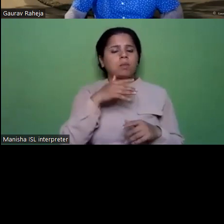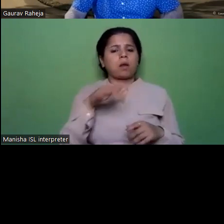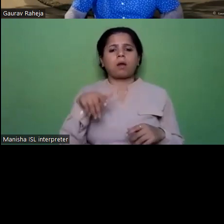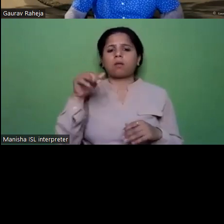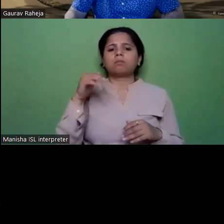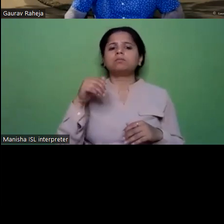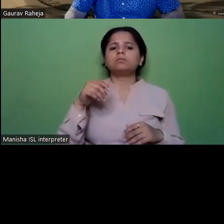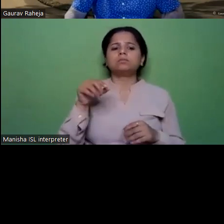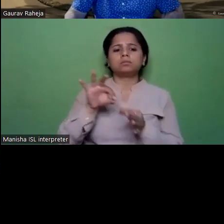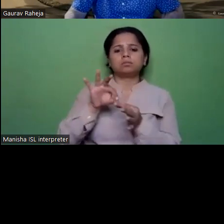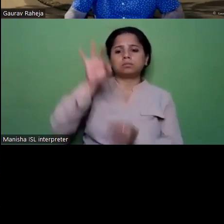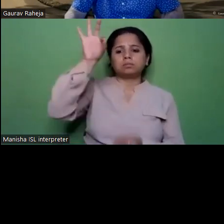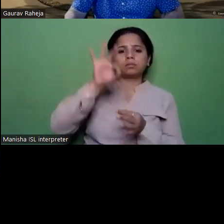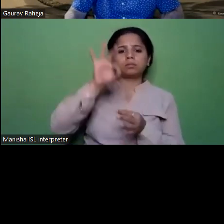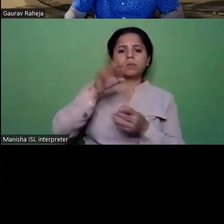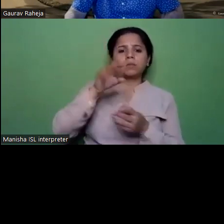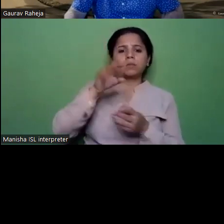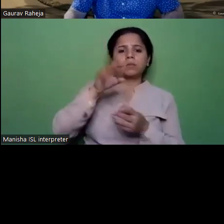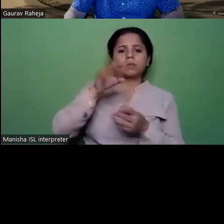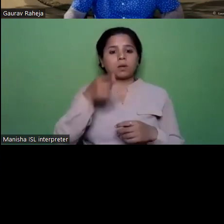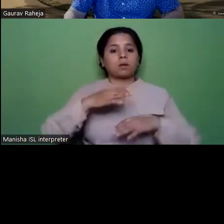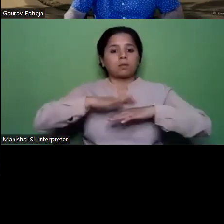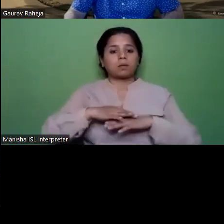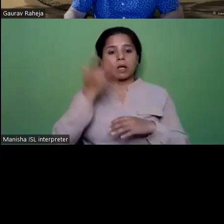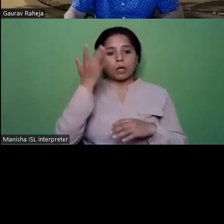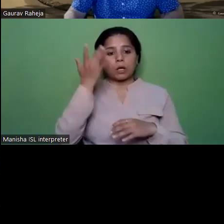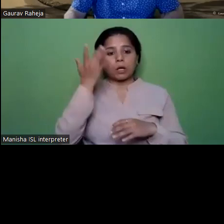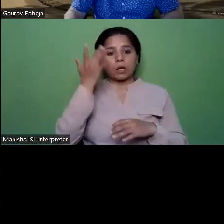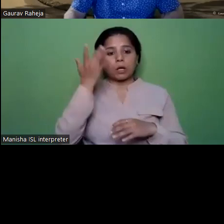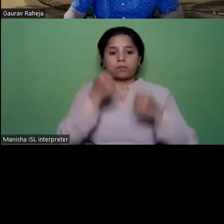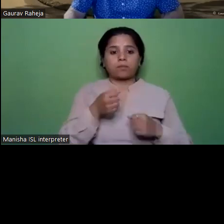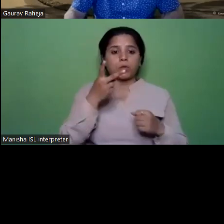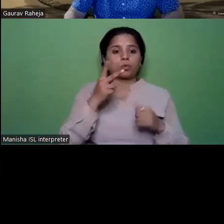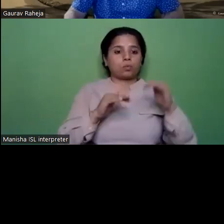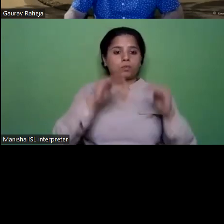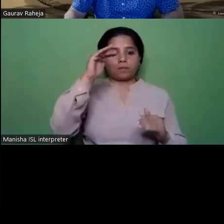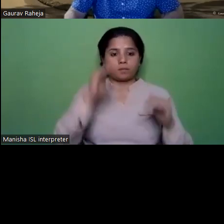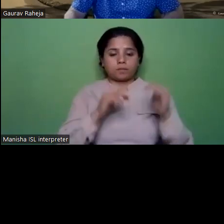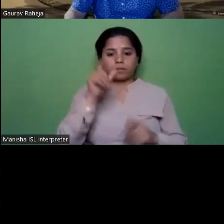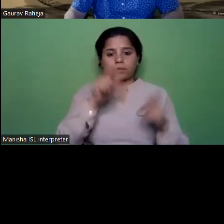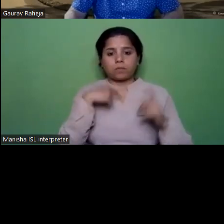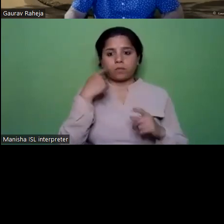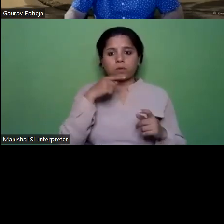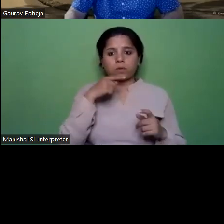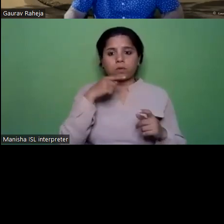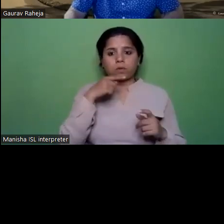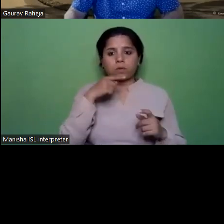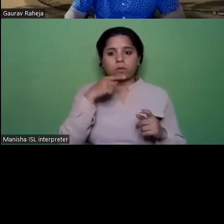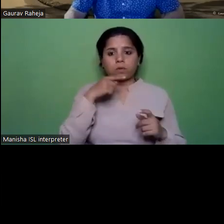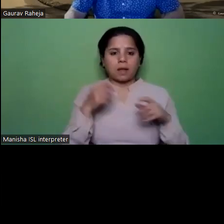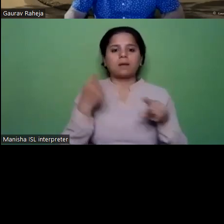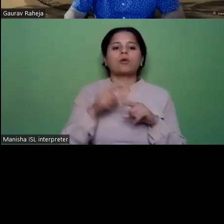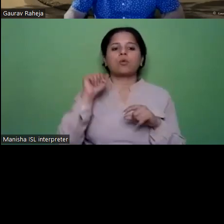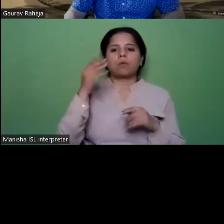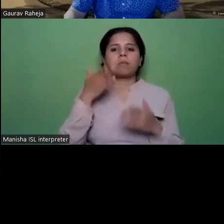thing. A small dining table at 2 different heights, where of course is in the American context, may not